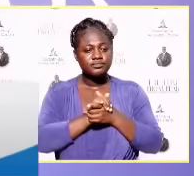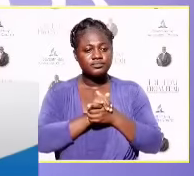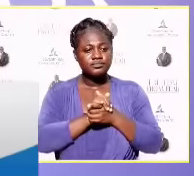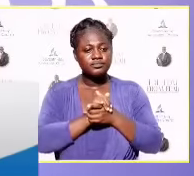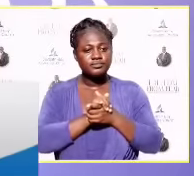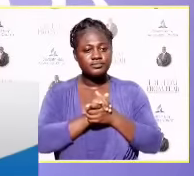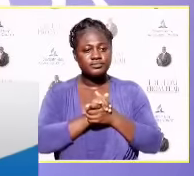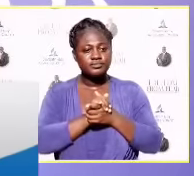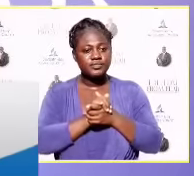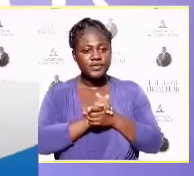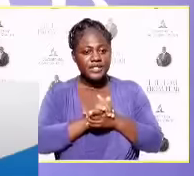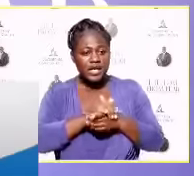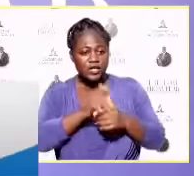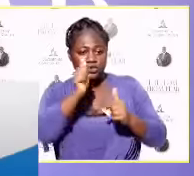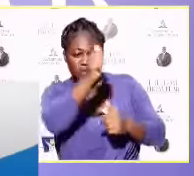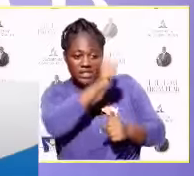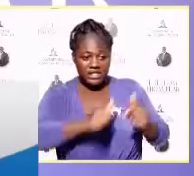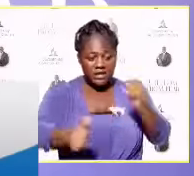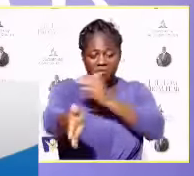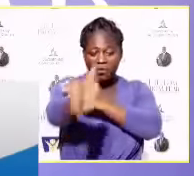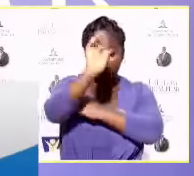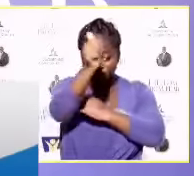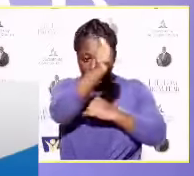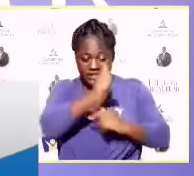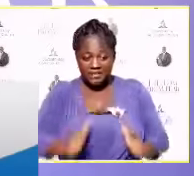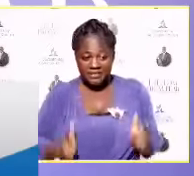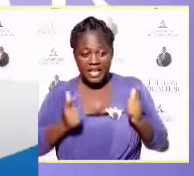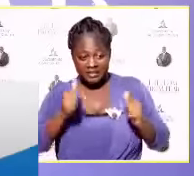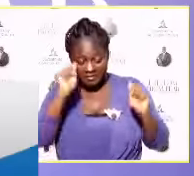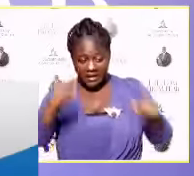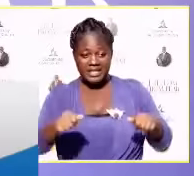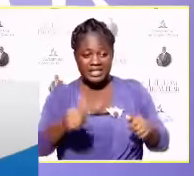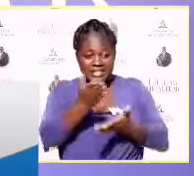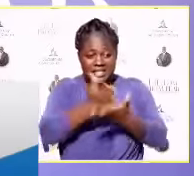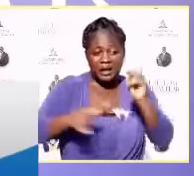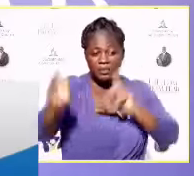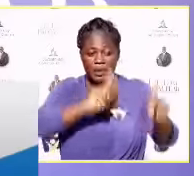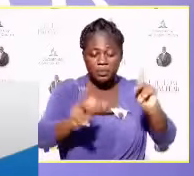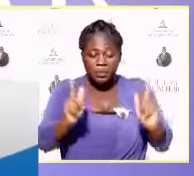There are some people who only live for themselves.